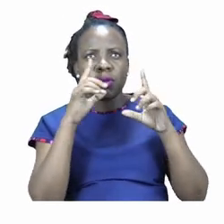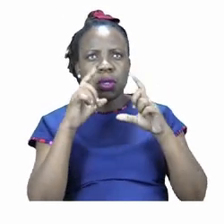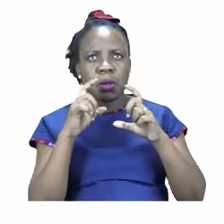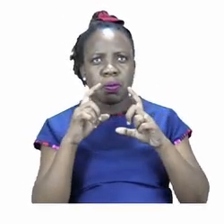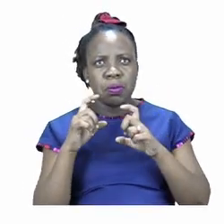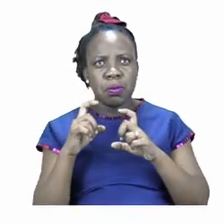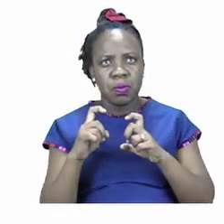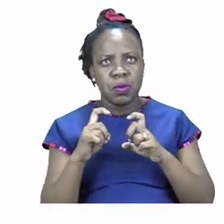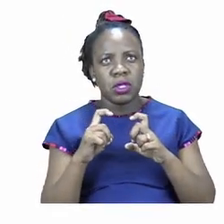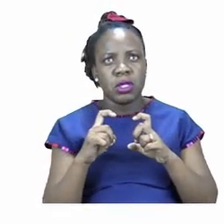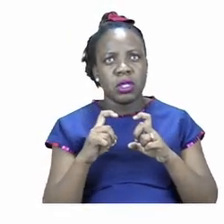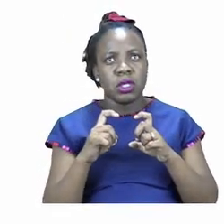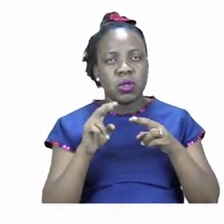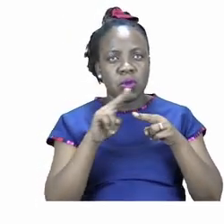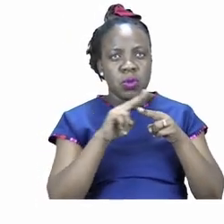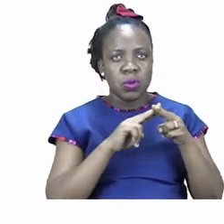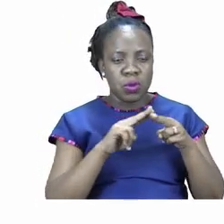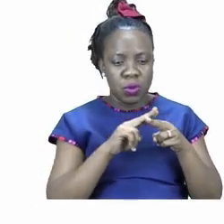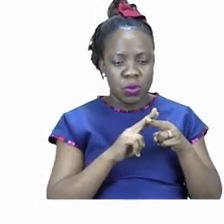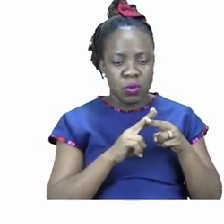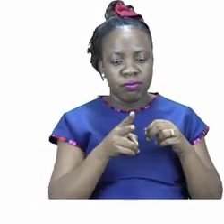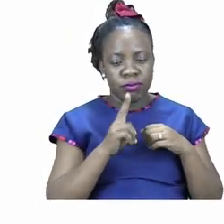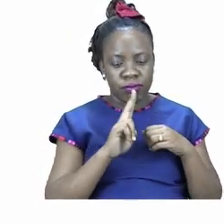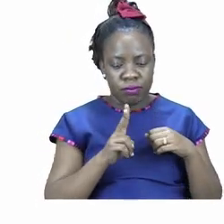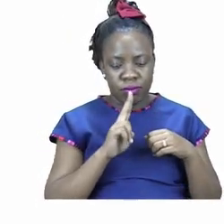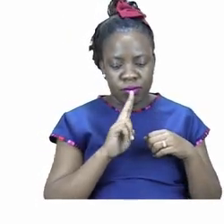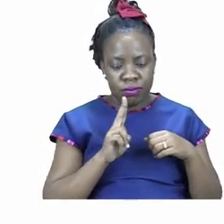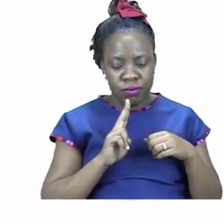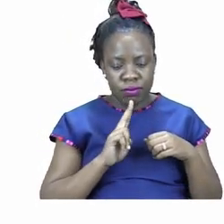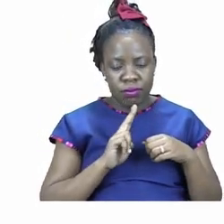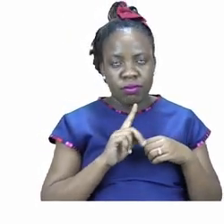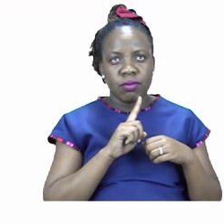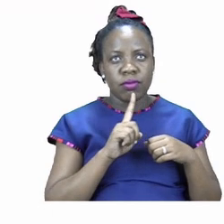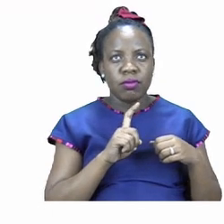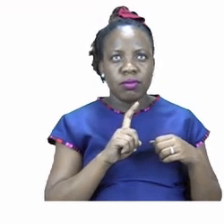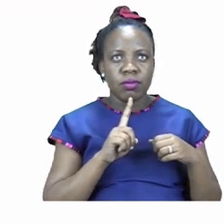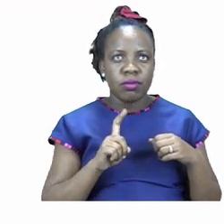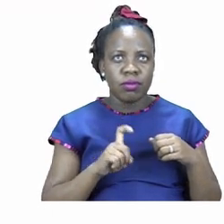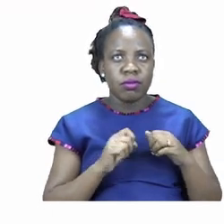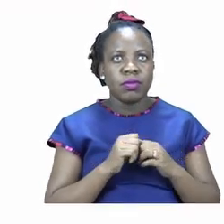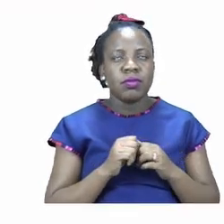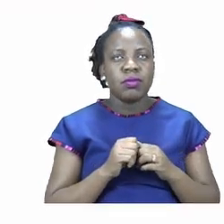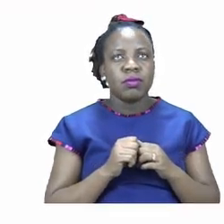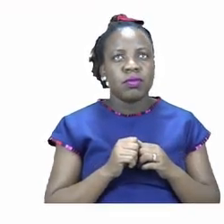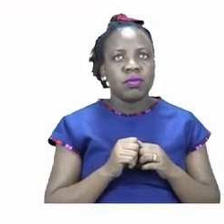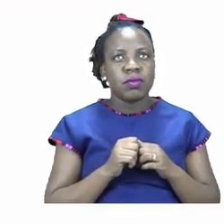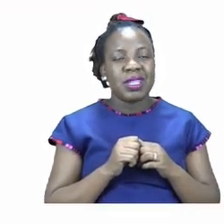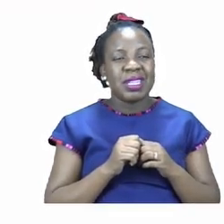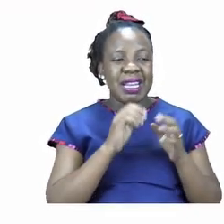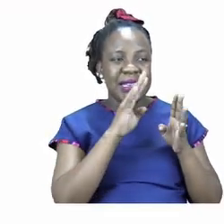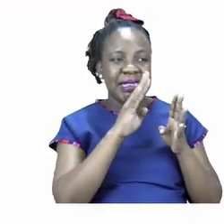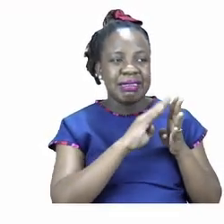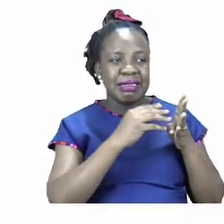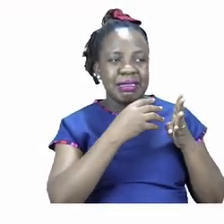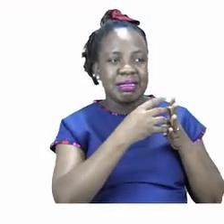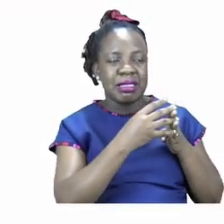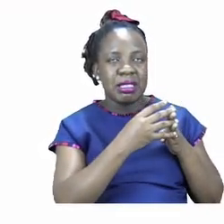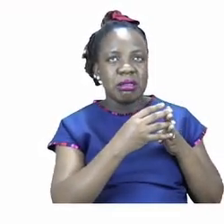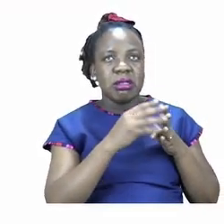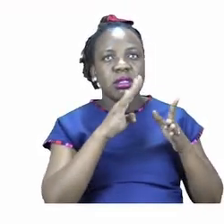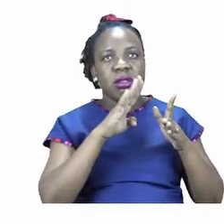for the questions below. Today, our pictograph is all about the different weather conditions. We